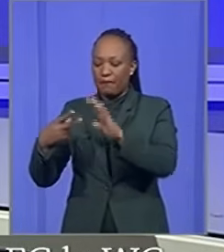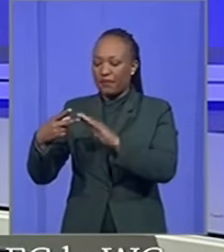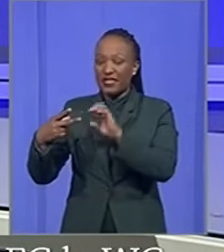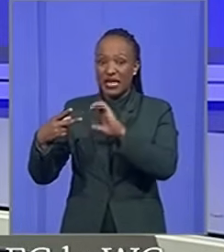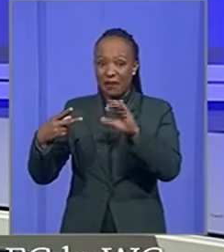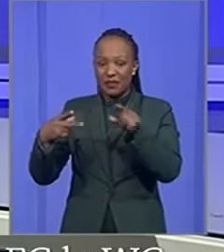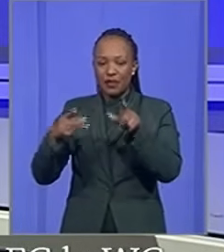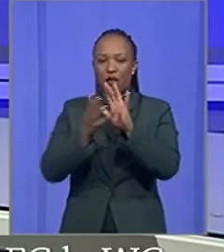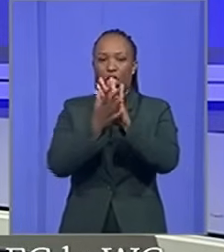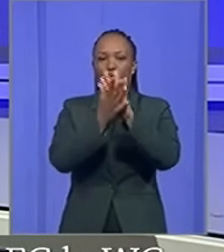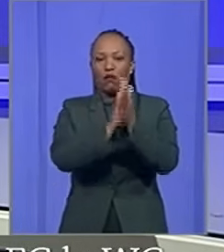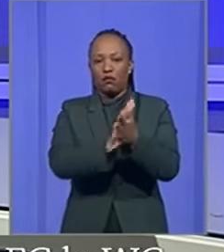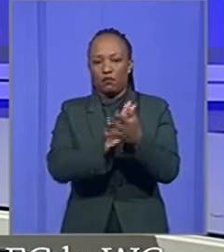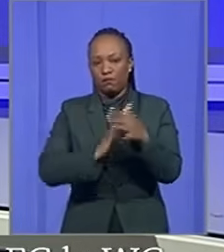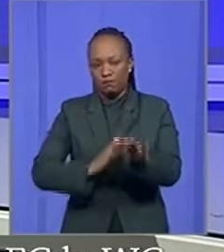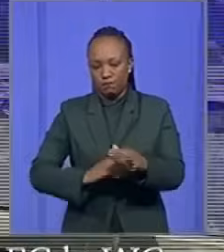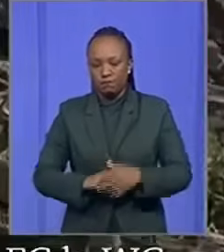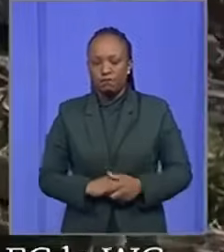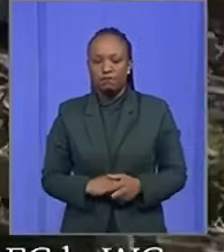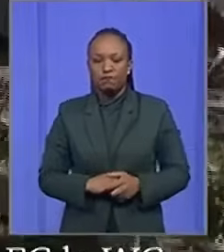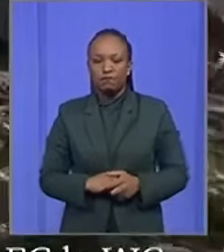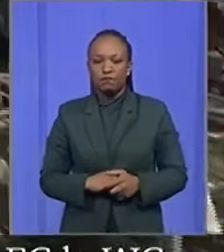Cape.